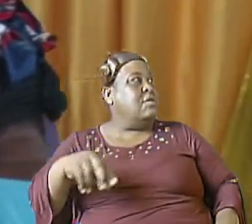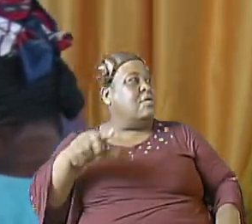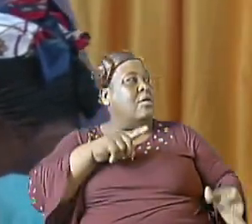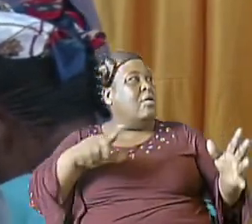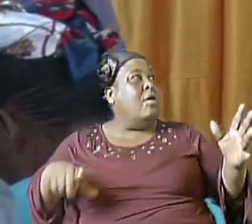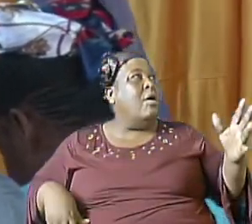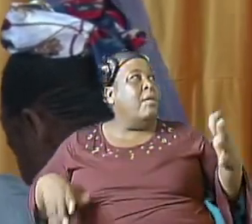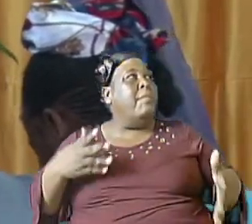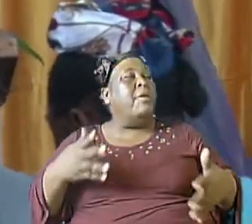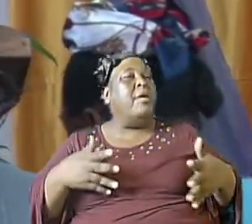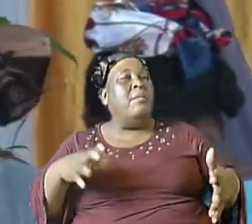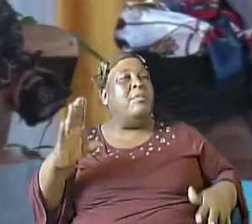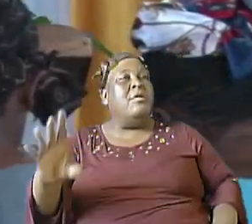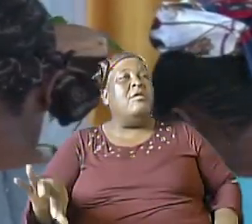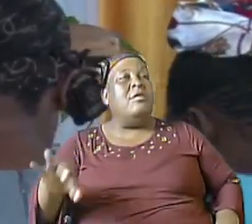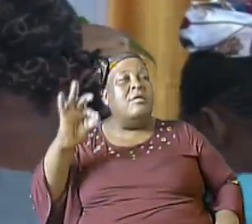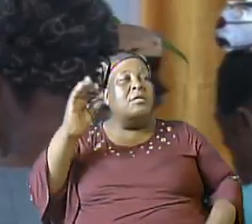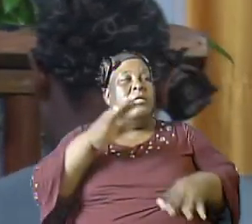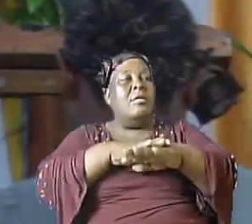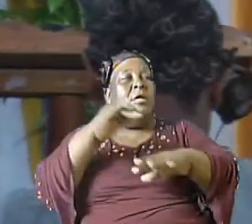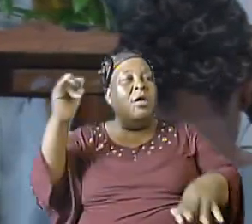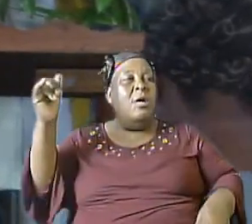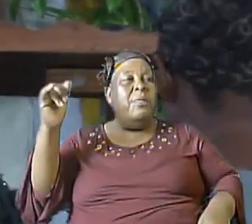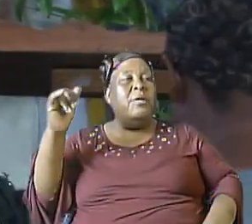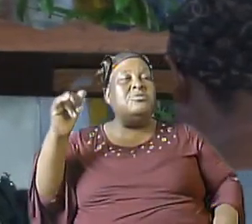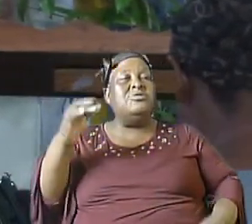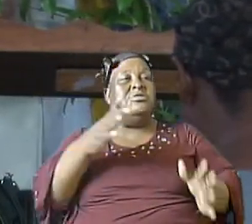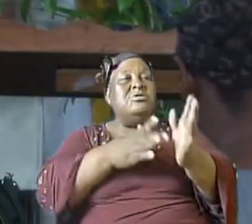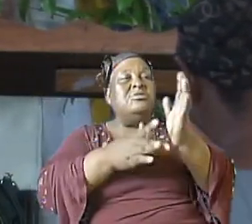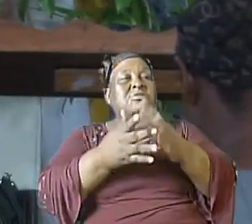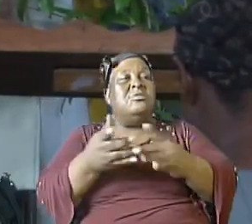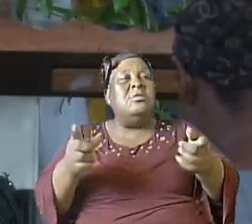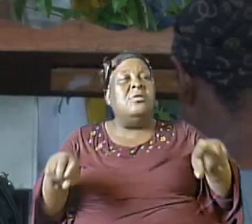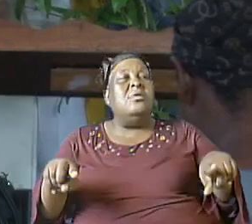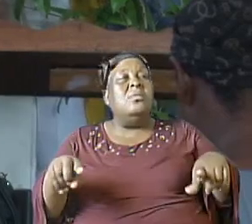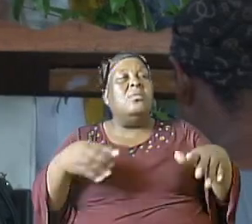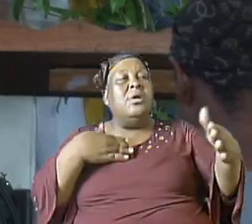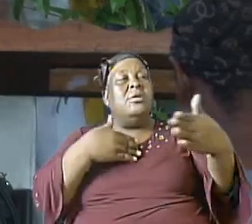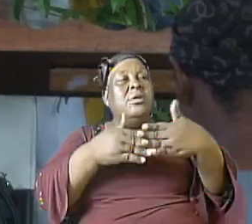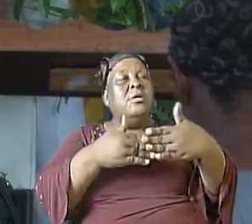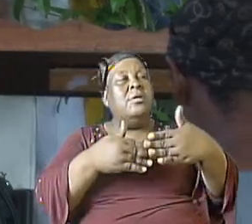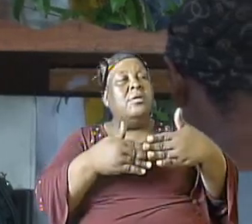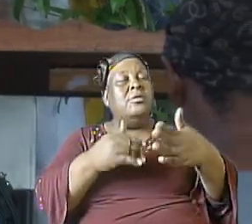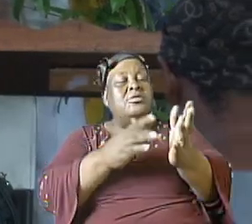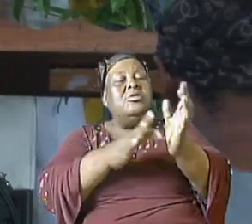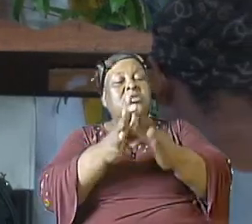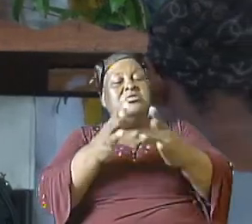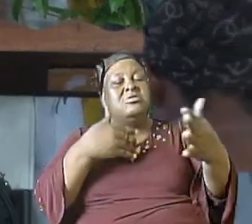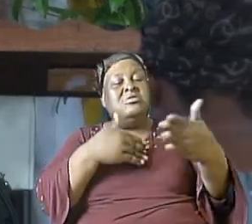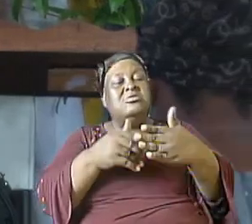while he may be found. Call upon him while he is near. He's